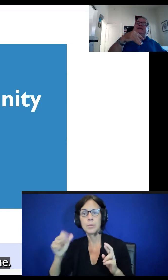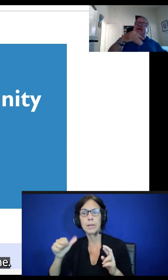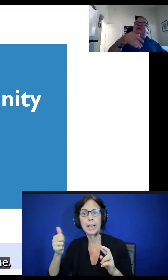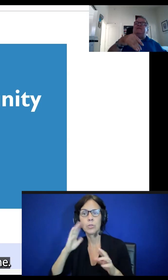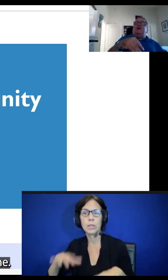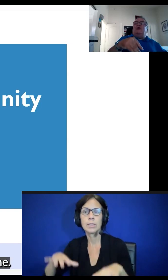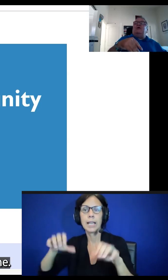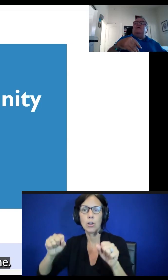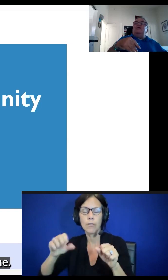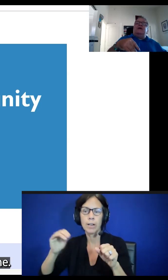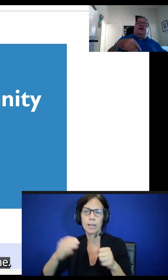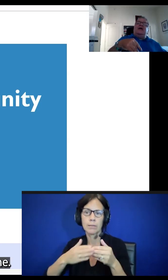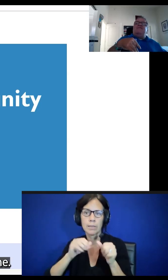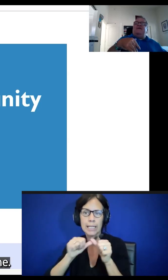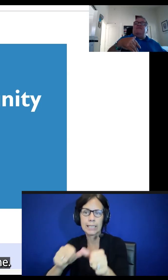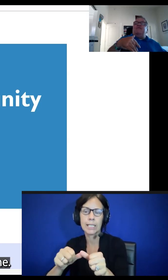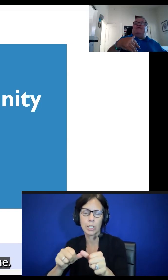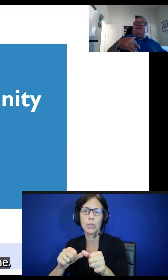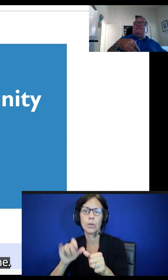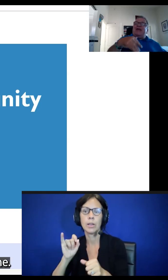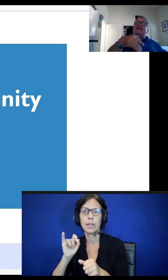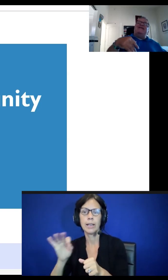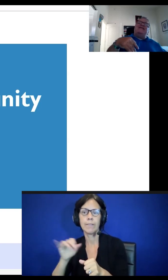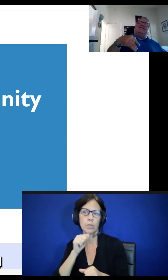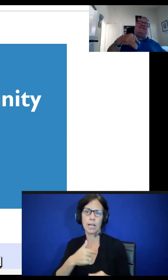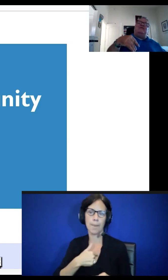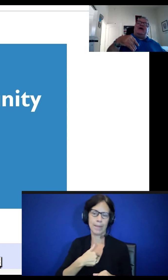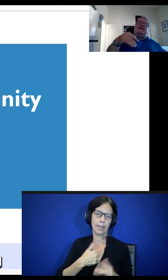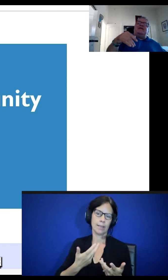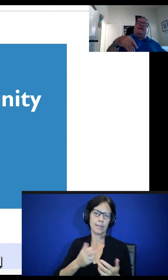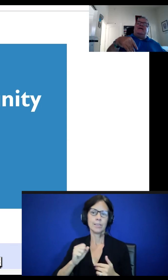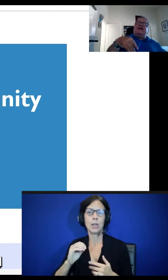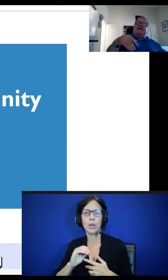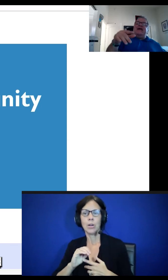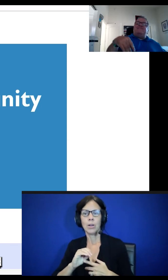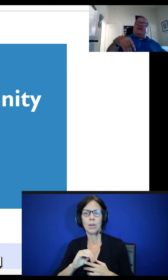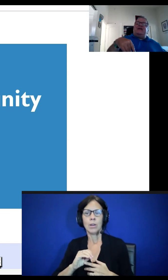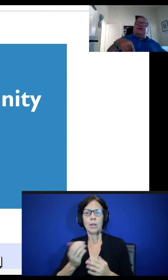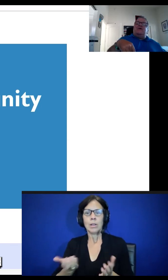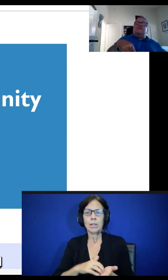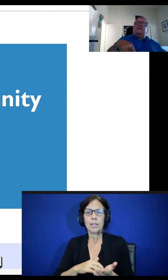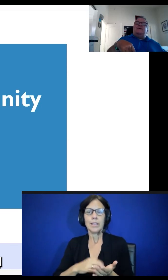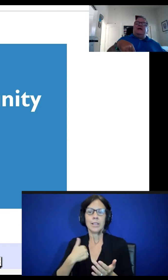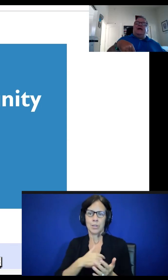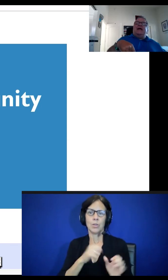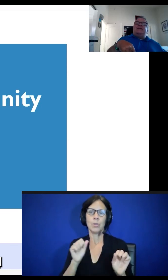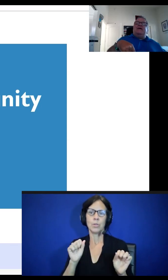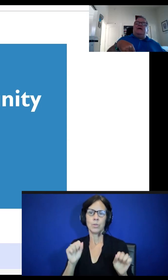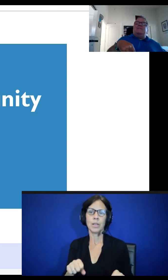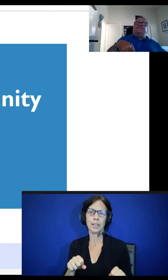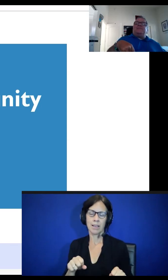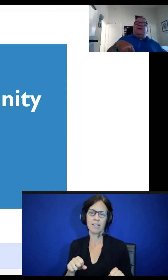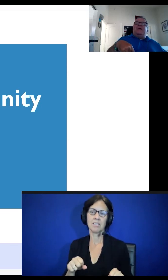and carry the ball if it wasn't me, so that again we can go